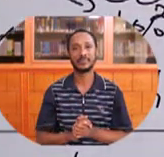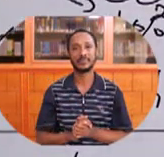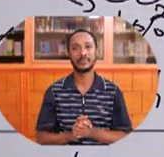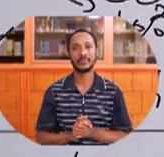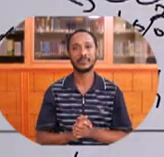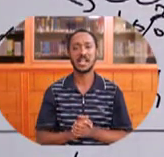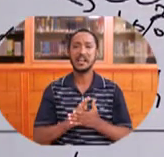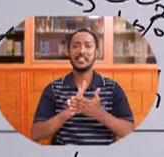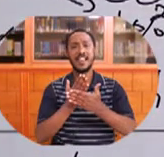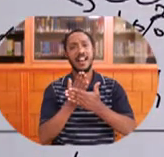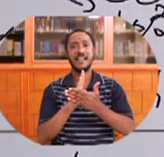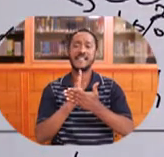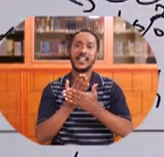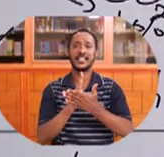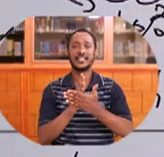the average